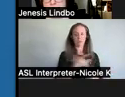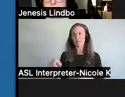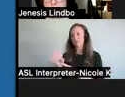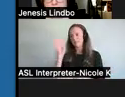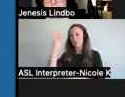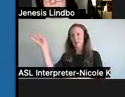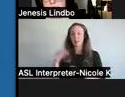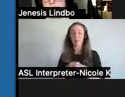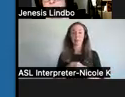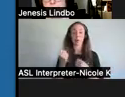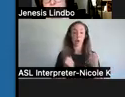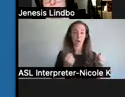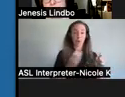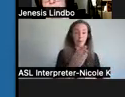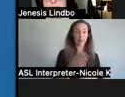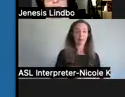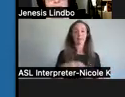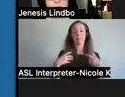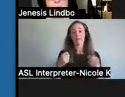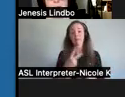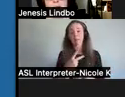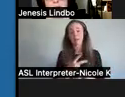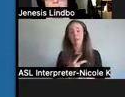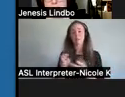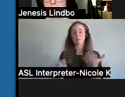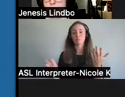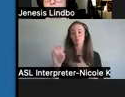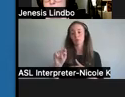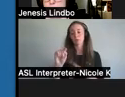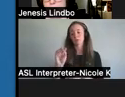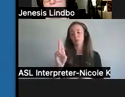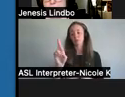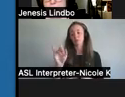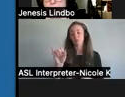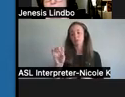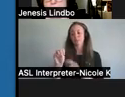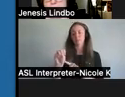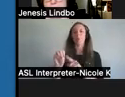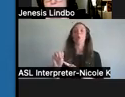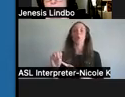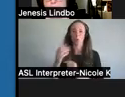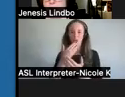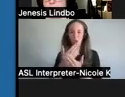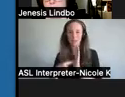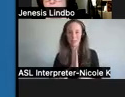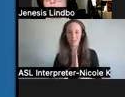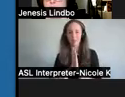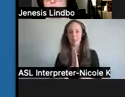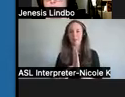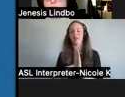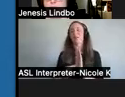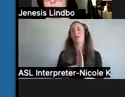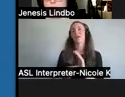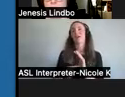industry, healthcare industry, tourism. One of my favorite examples for tourism is one of